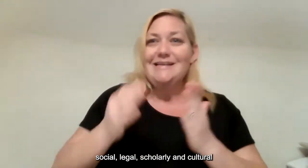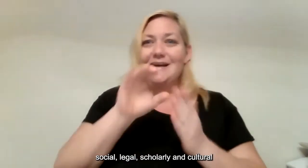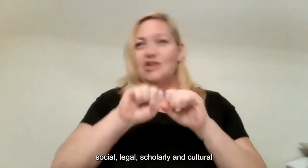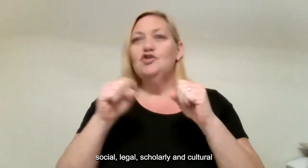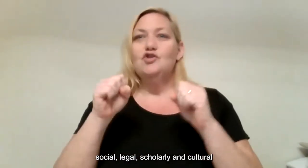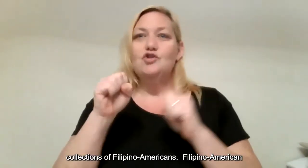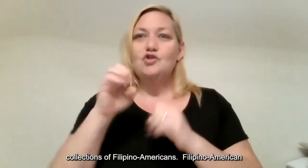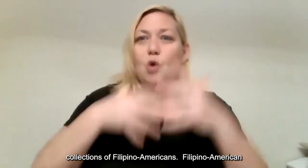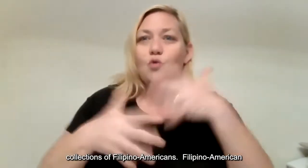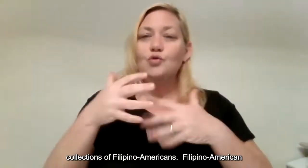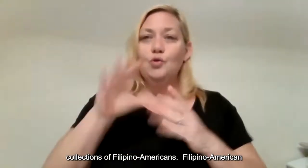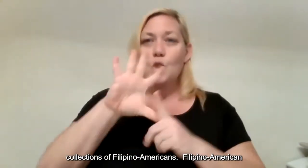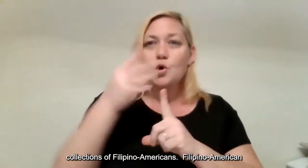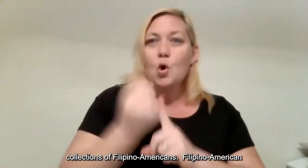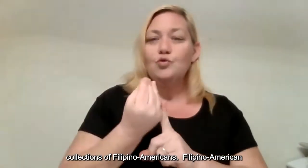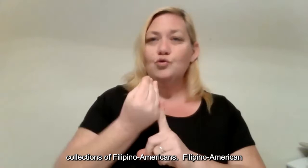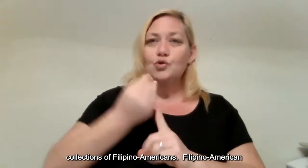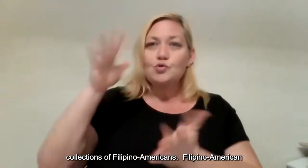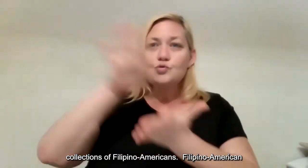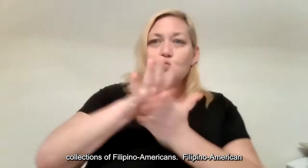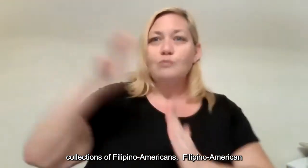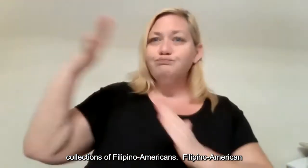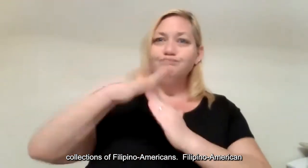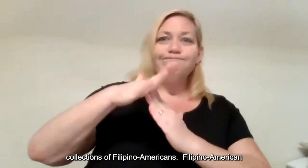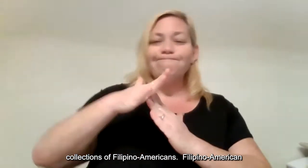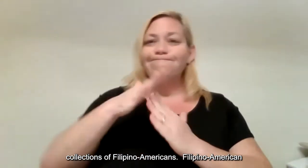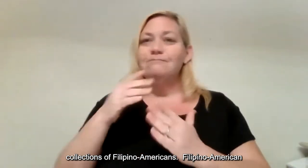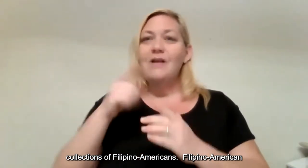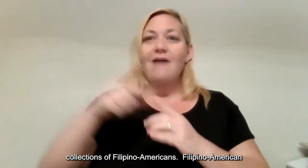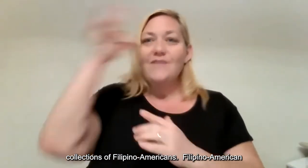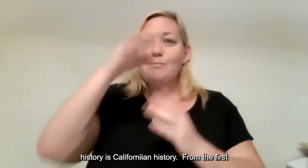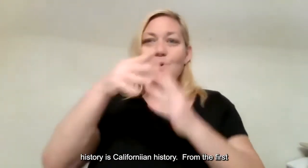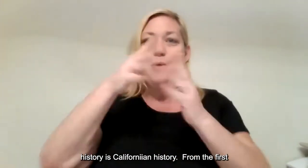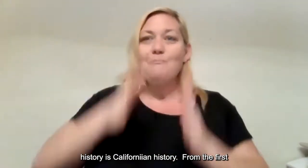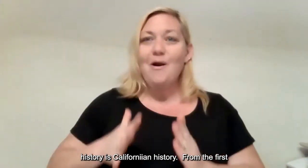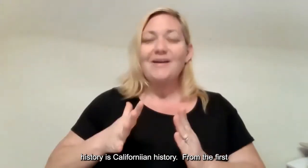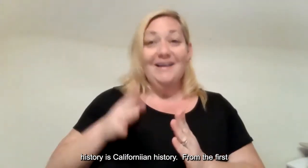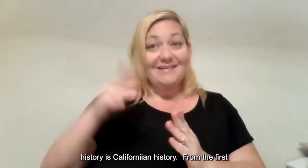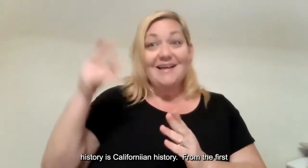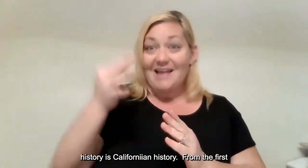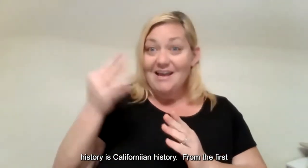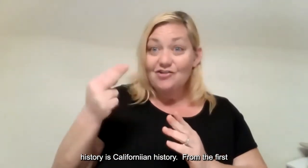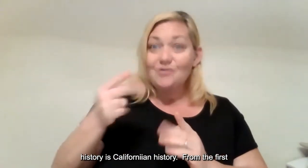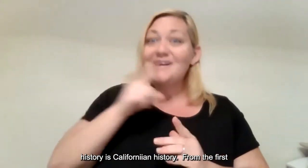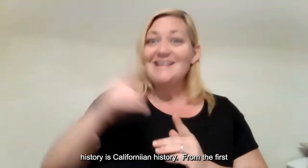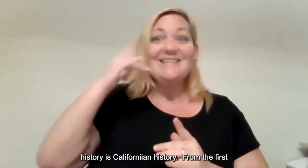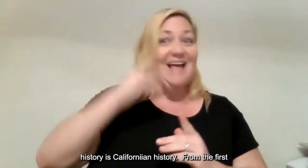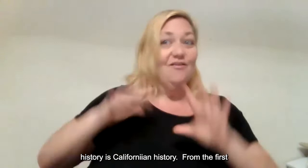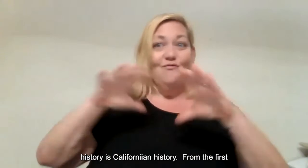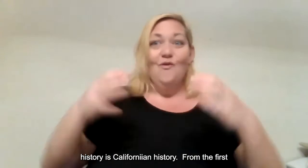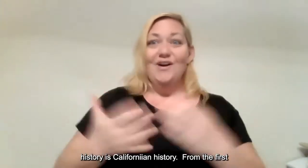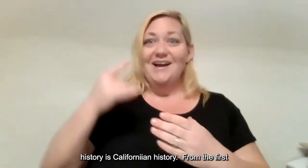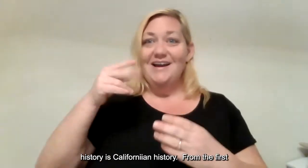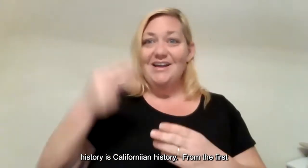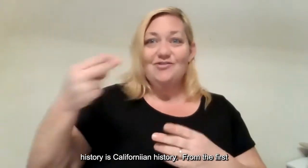scholarly, and cultural contributions of Filipino Americans. Filipino American history is Californian history. From